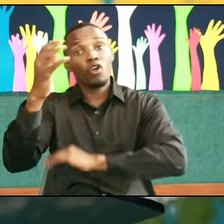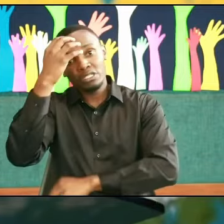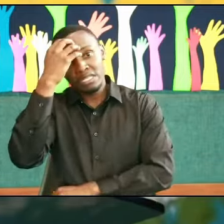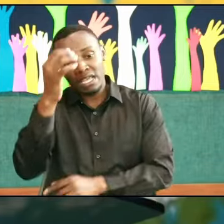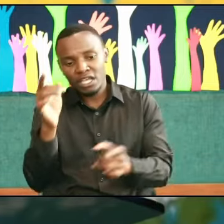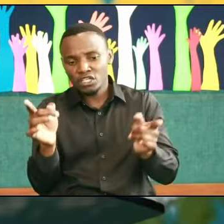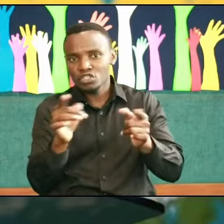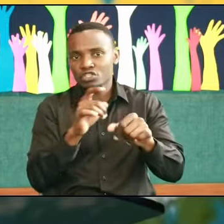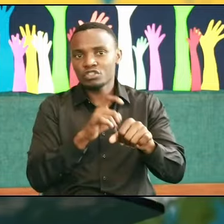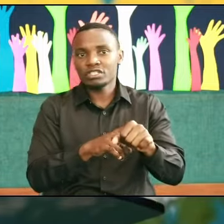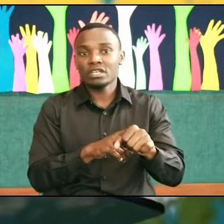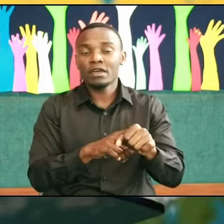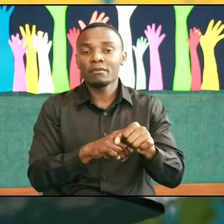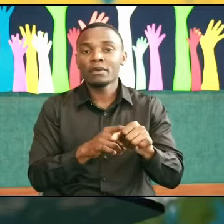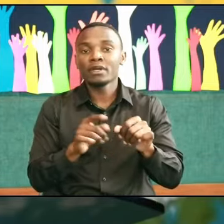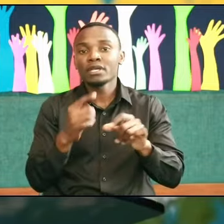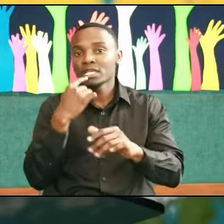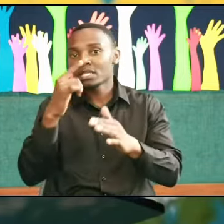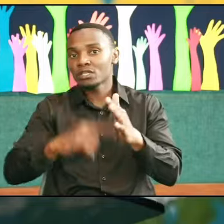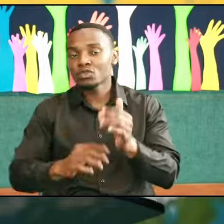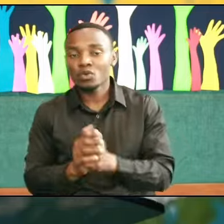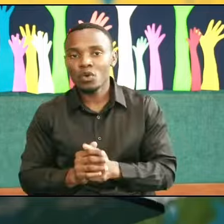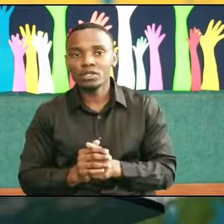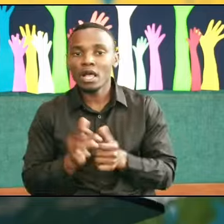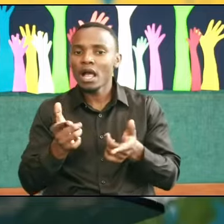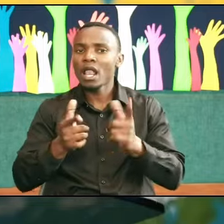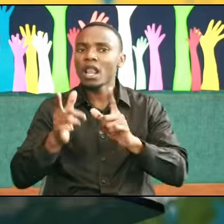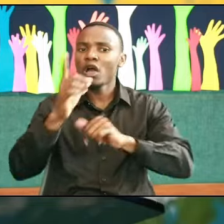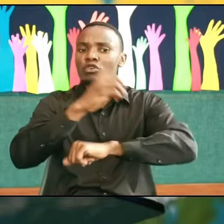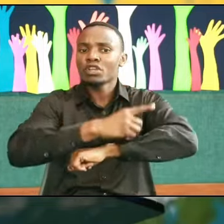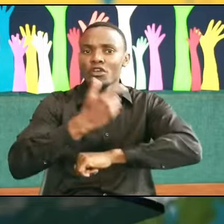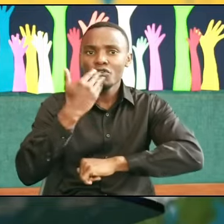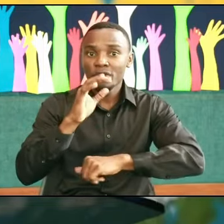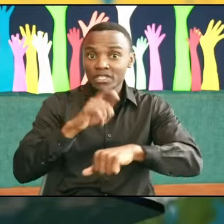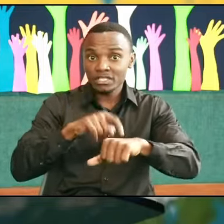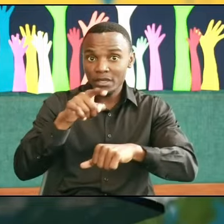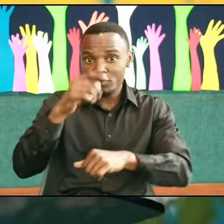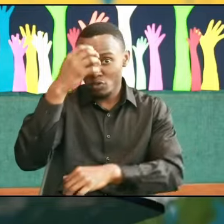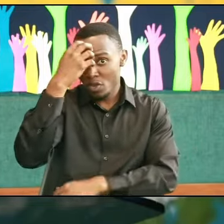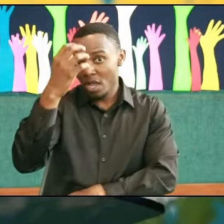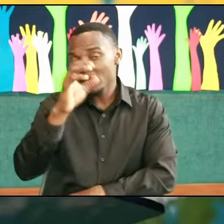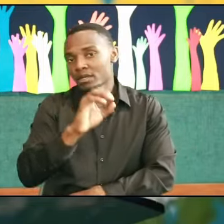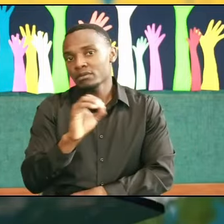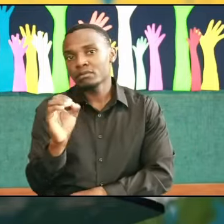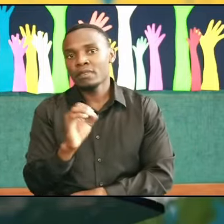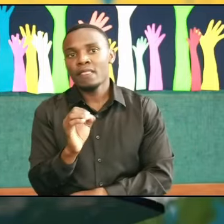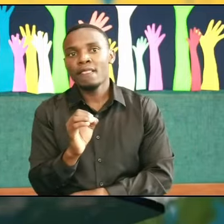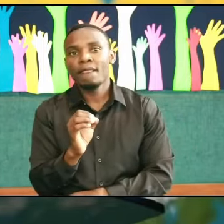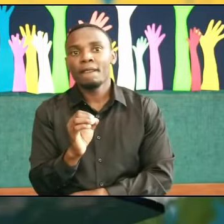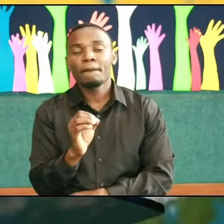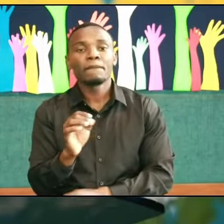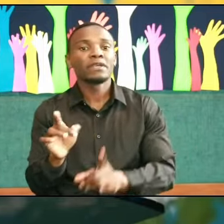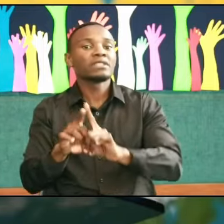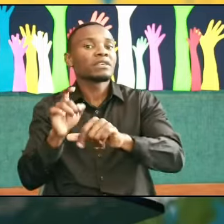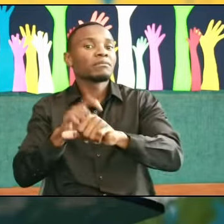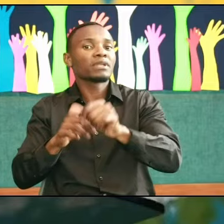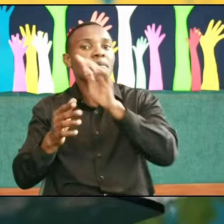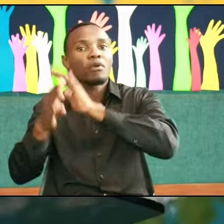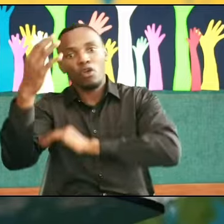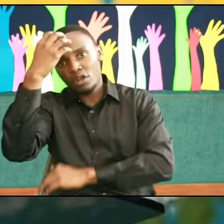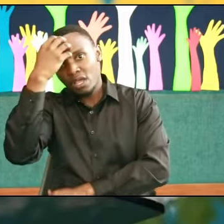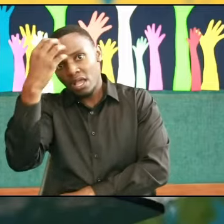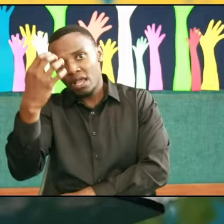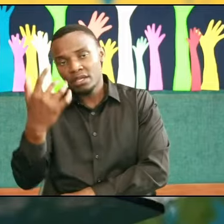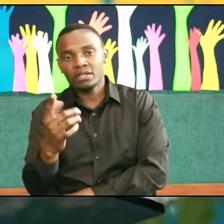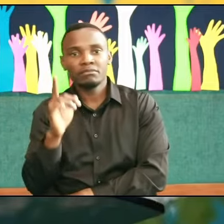and he says, let not the sun go on your anger, you are actually adding east to your anger. And God, when he is angry, he